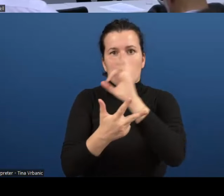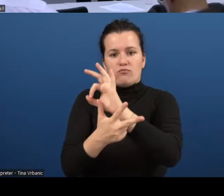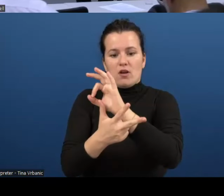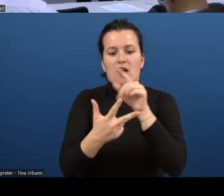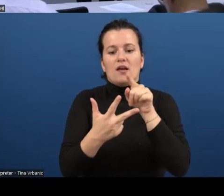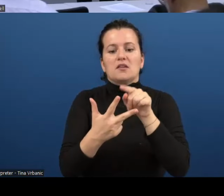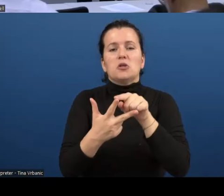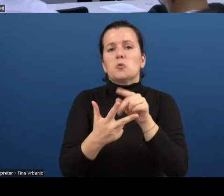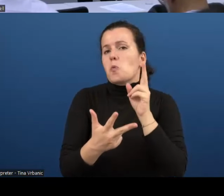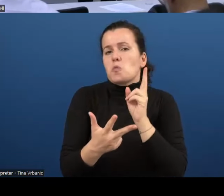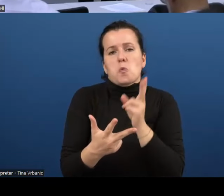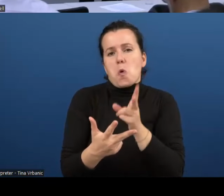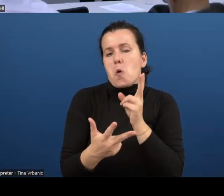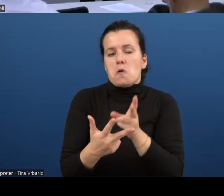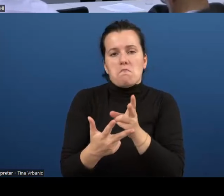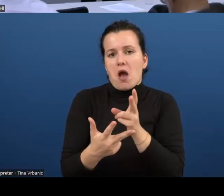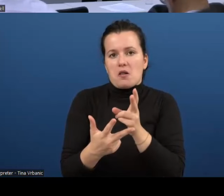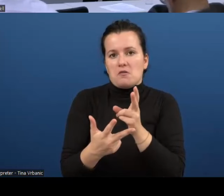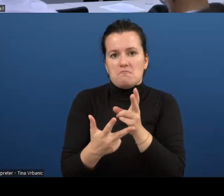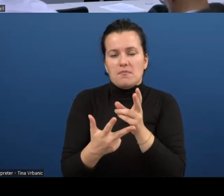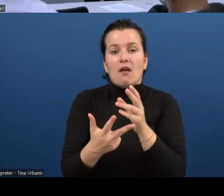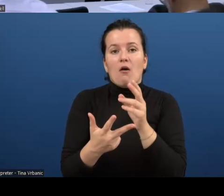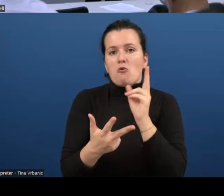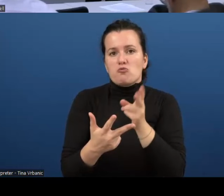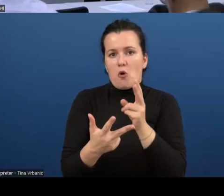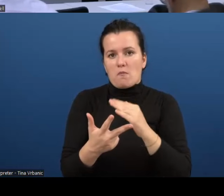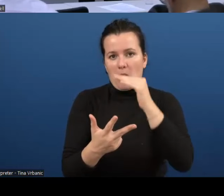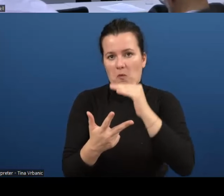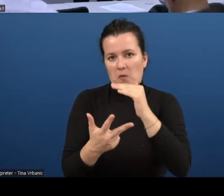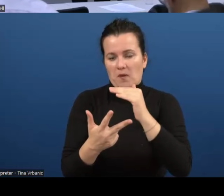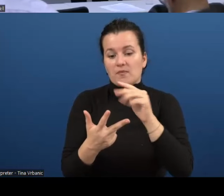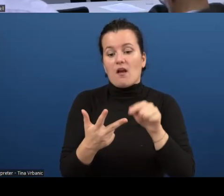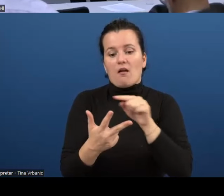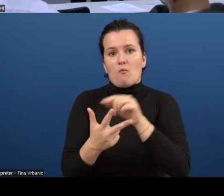Put your fingers on it, so 3 fingers, and what you will